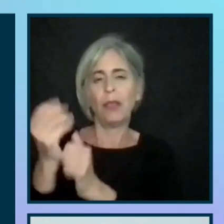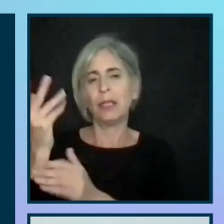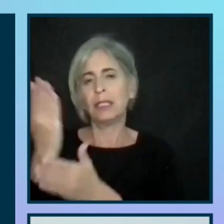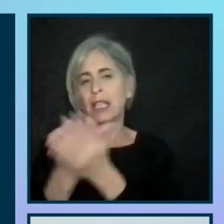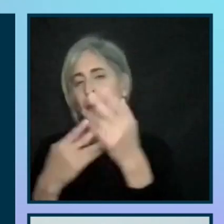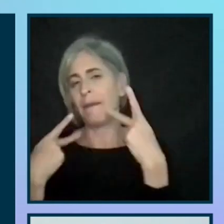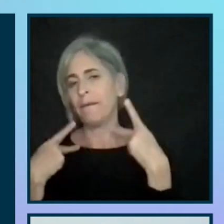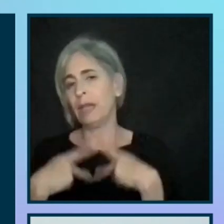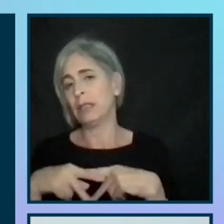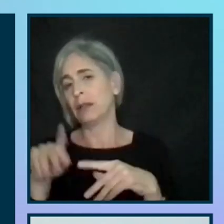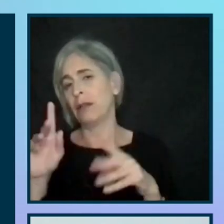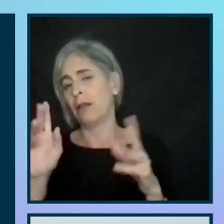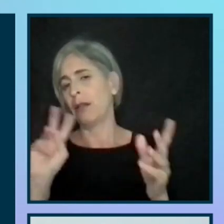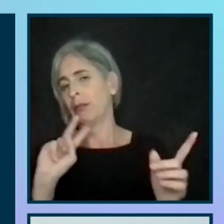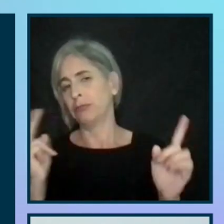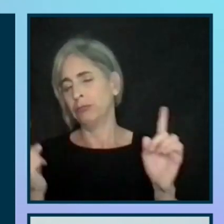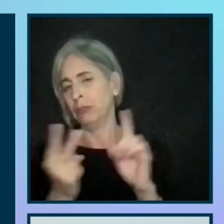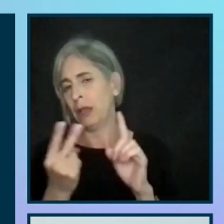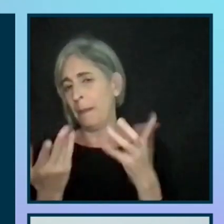not have the background on.